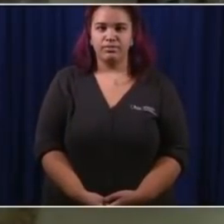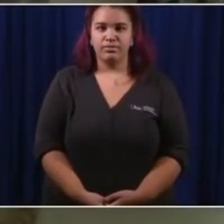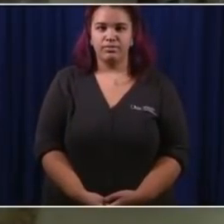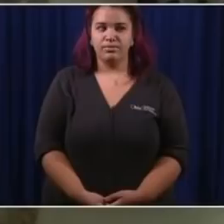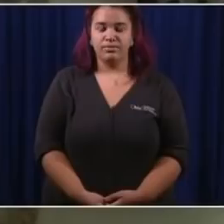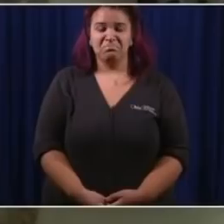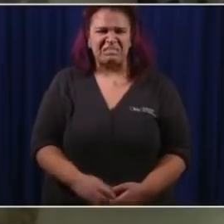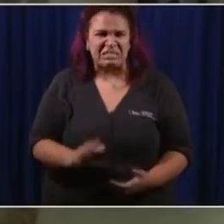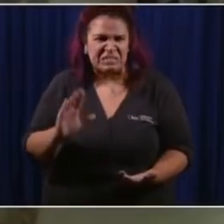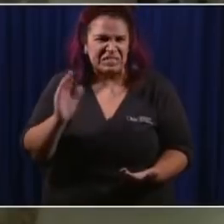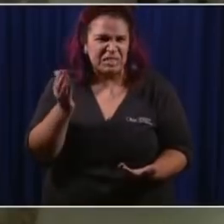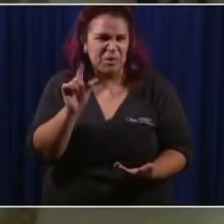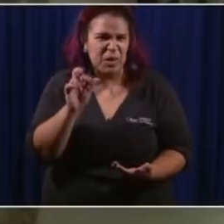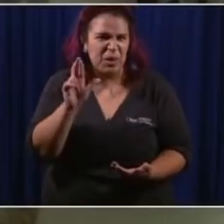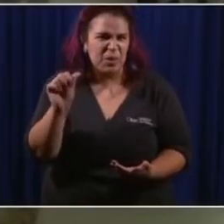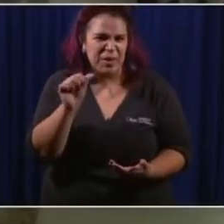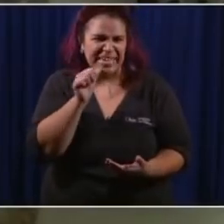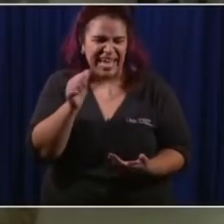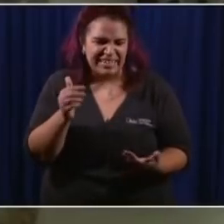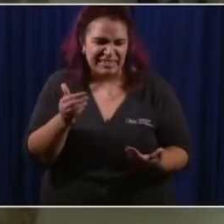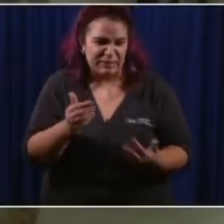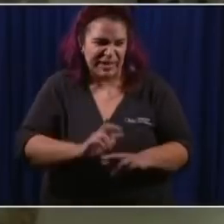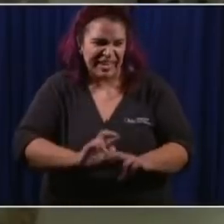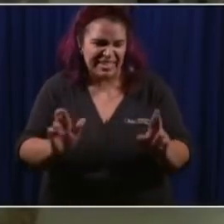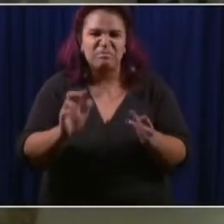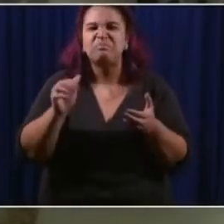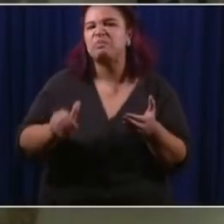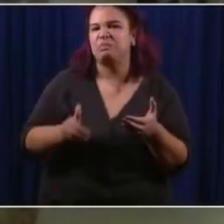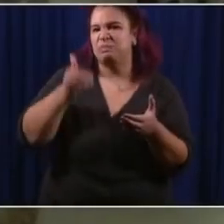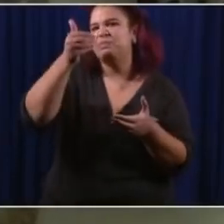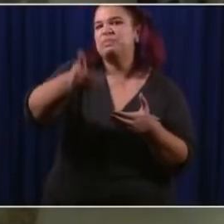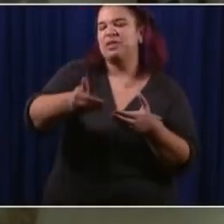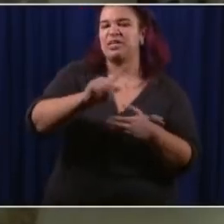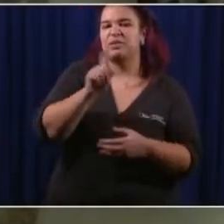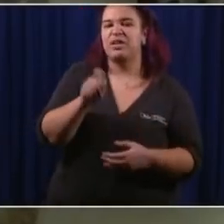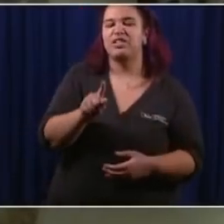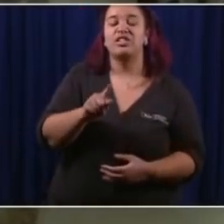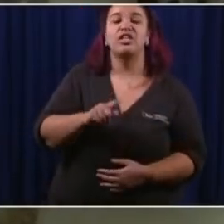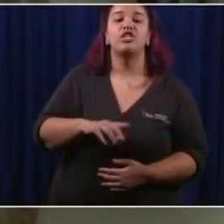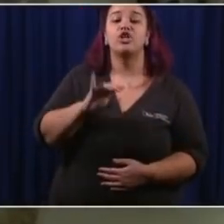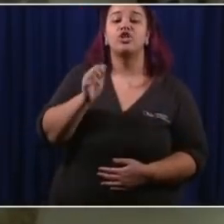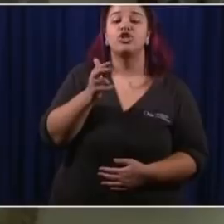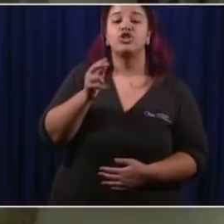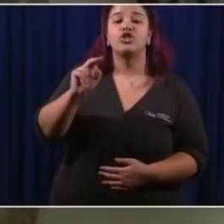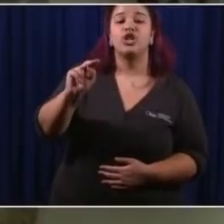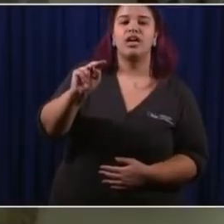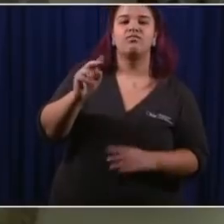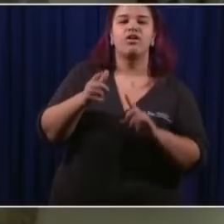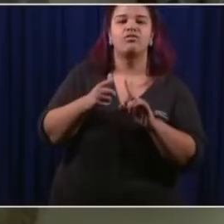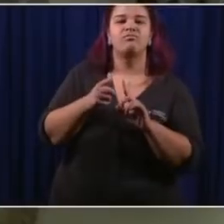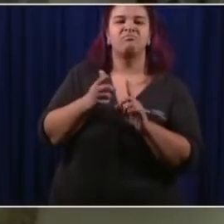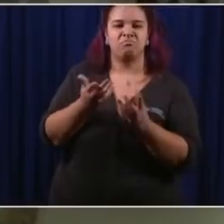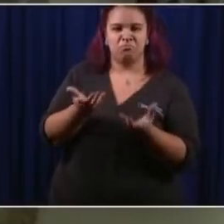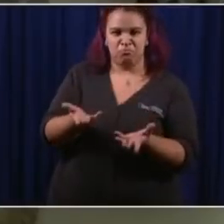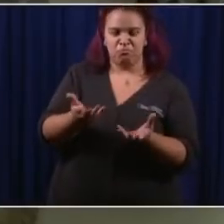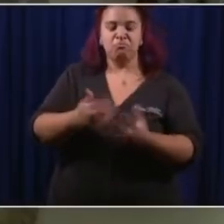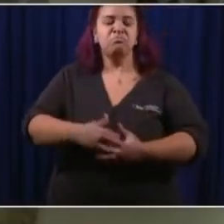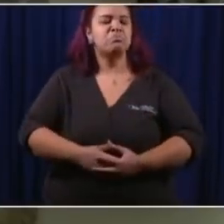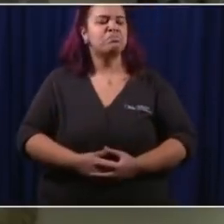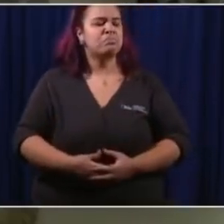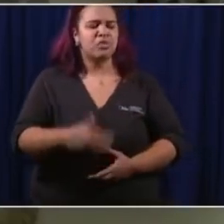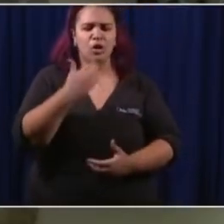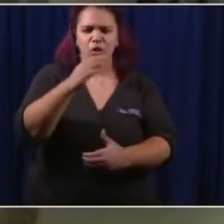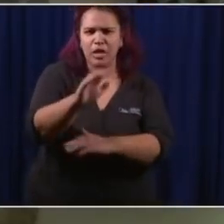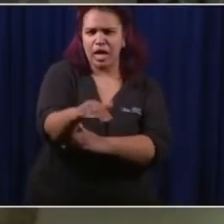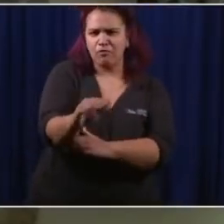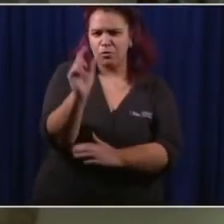I think Laura may have dropped off. So our next question is from John Reed at Gongwer News Service. Good afternoon,